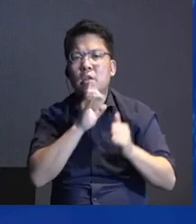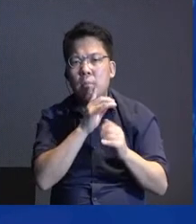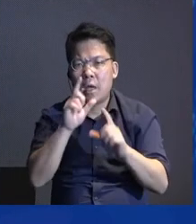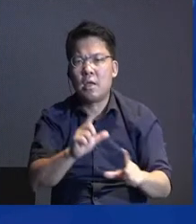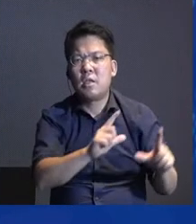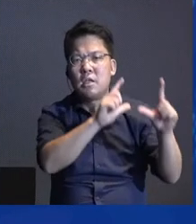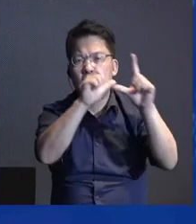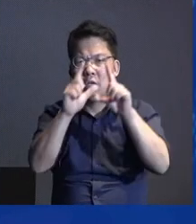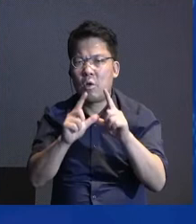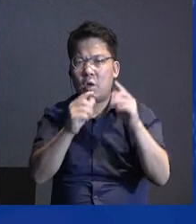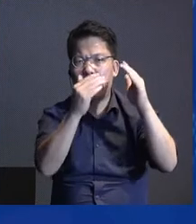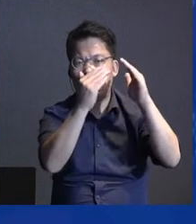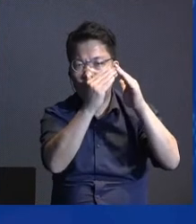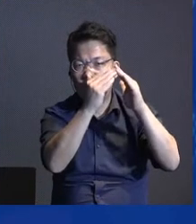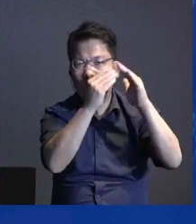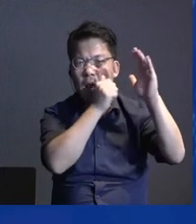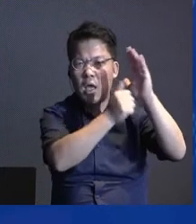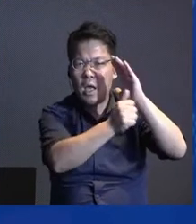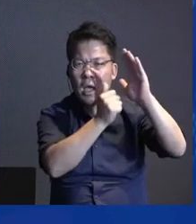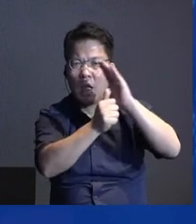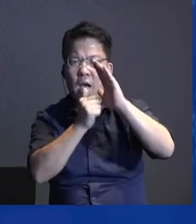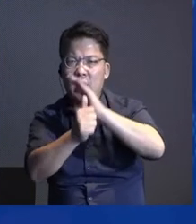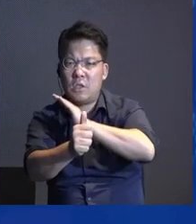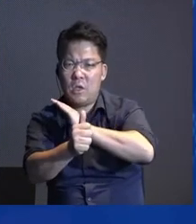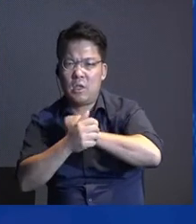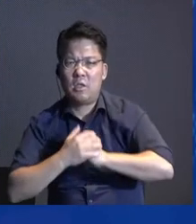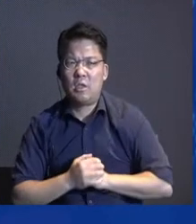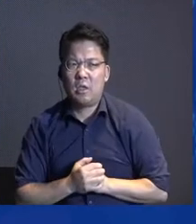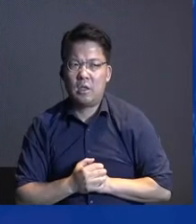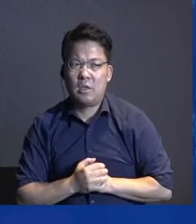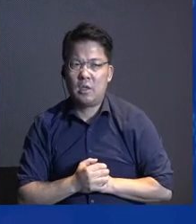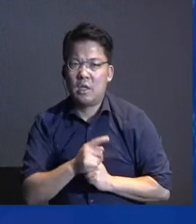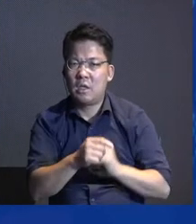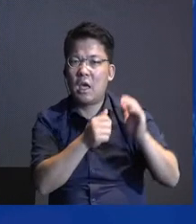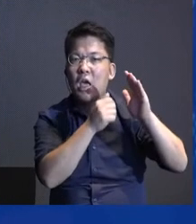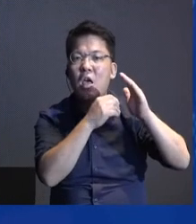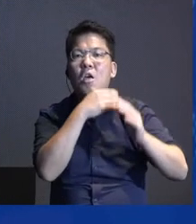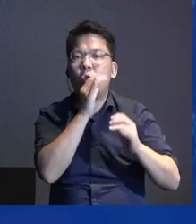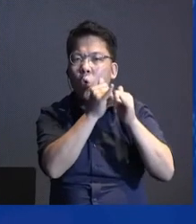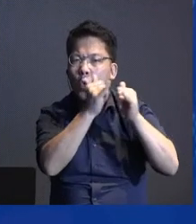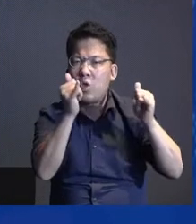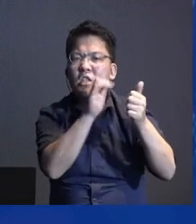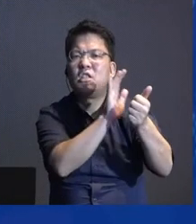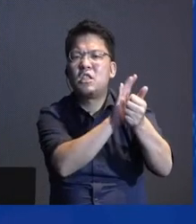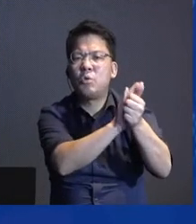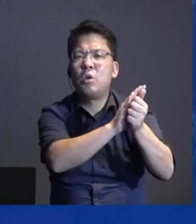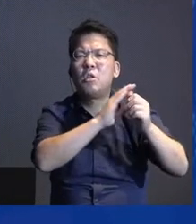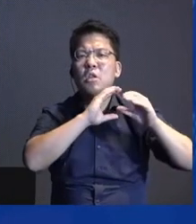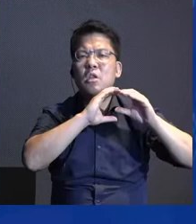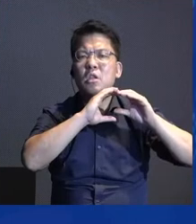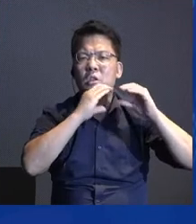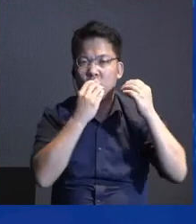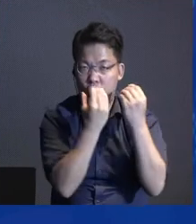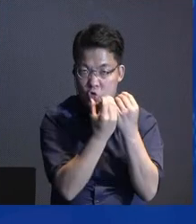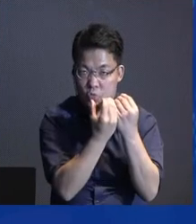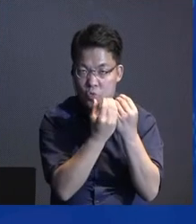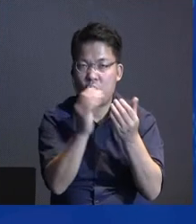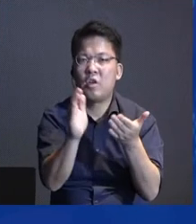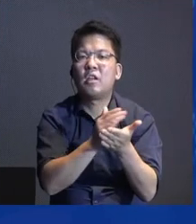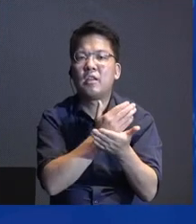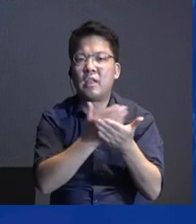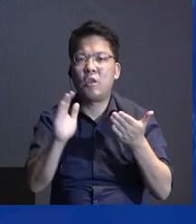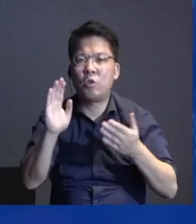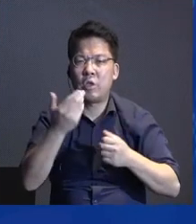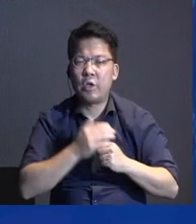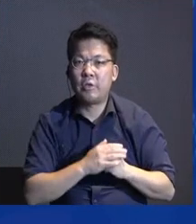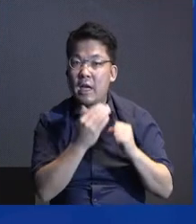So not only such medical caring and nursing, but also the opportunities of gathering and sharing time